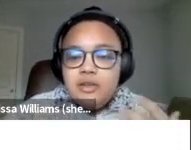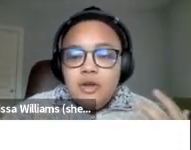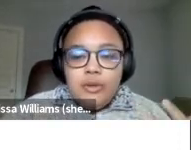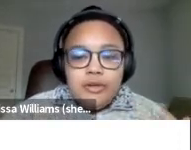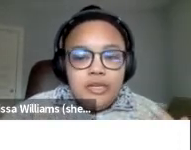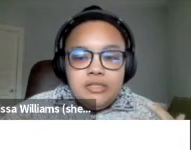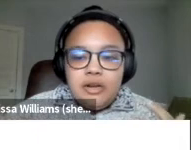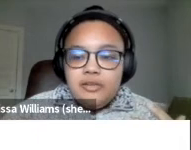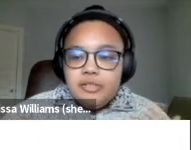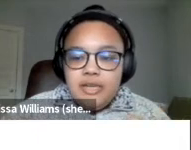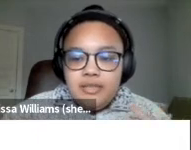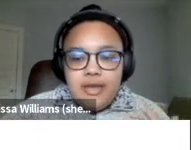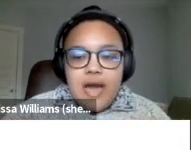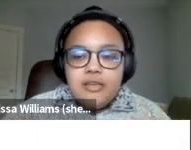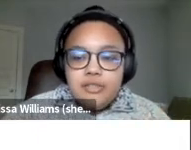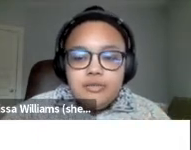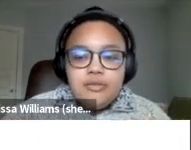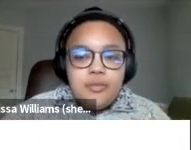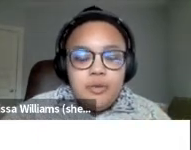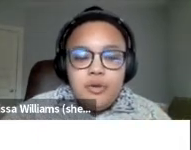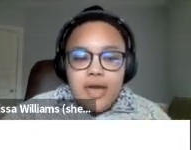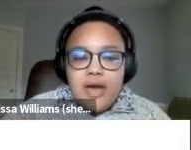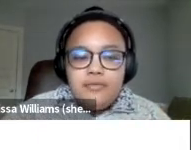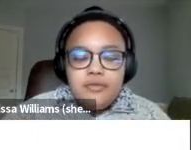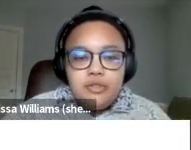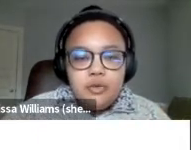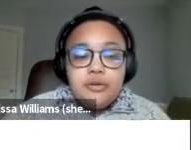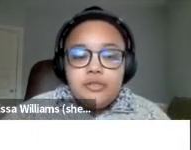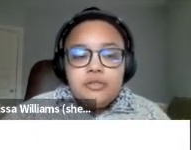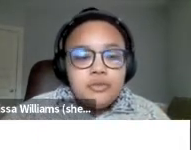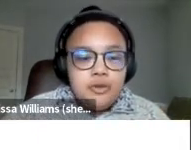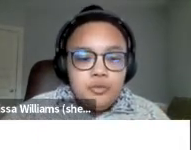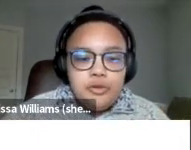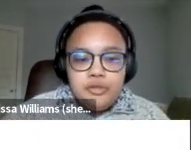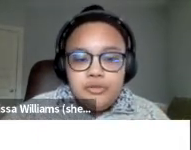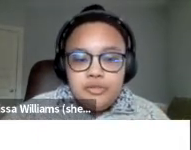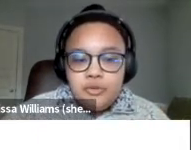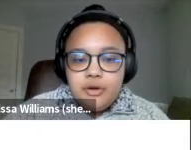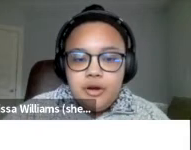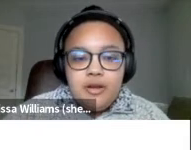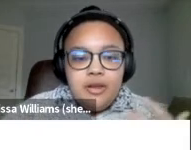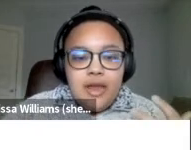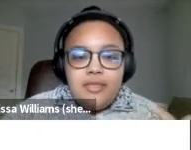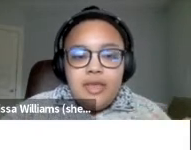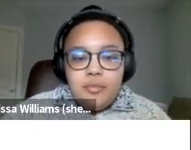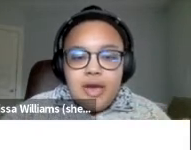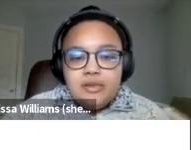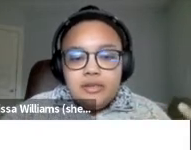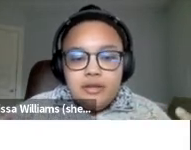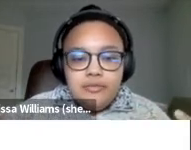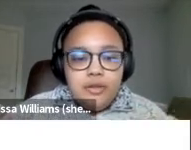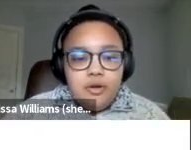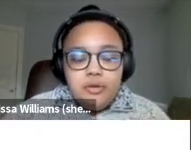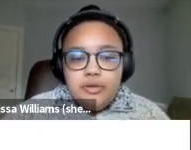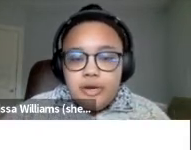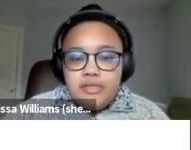Kentuckians, we really need to understand the attitudes that people have towards those with opioid use disorder and the impact